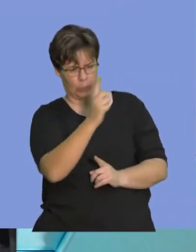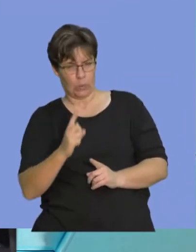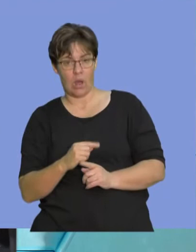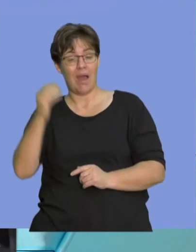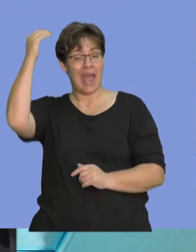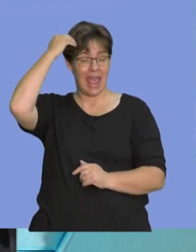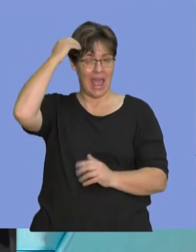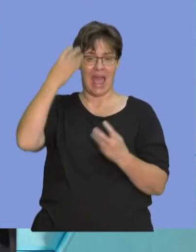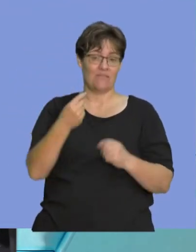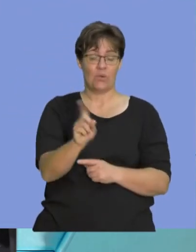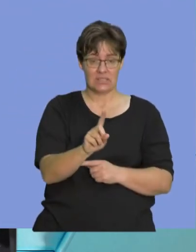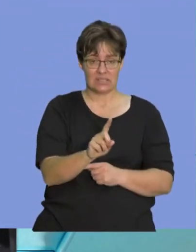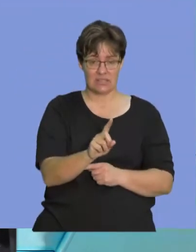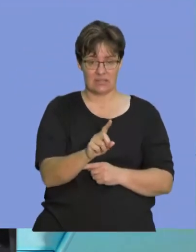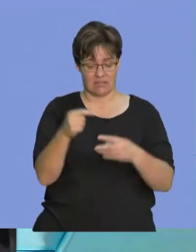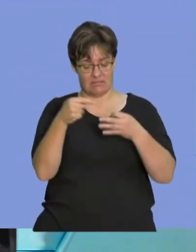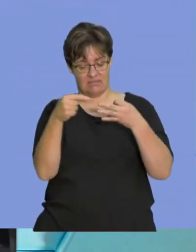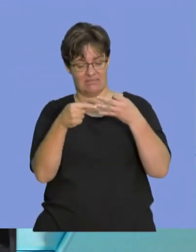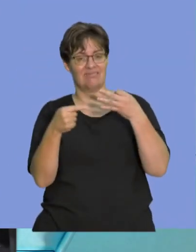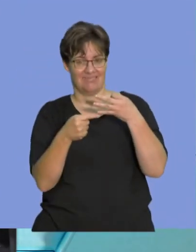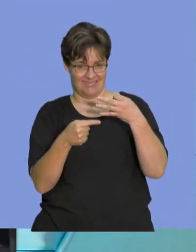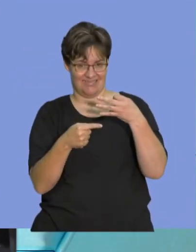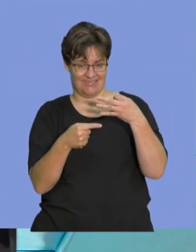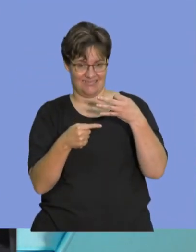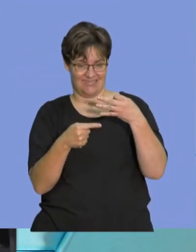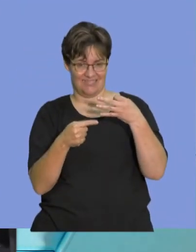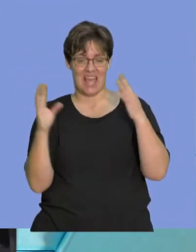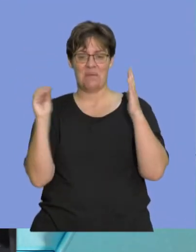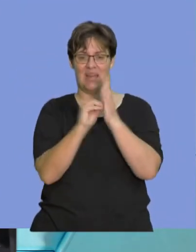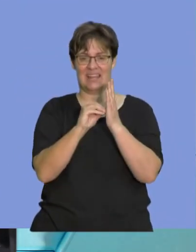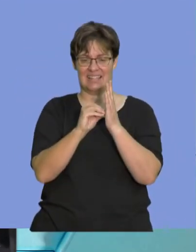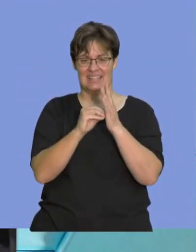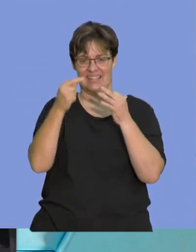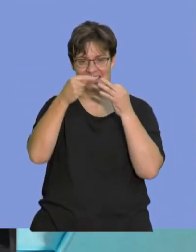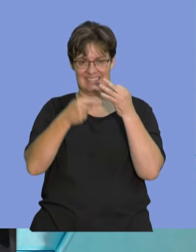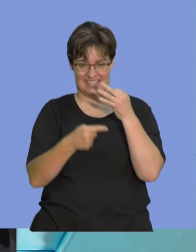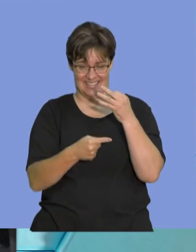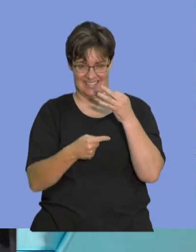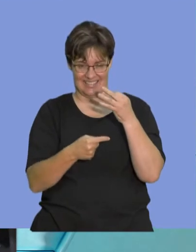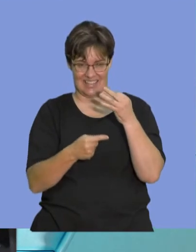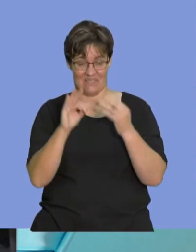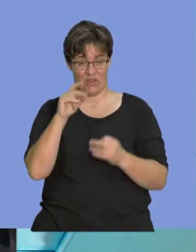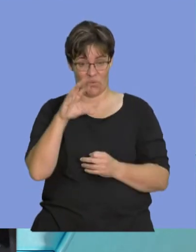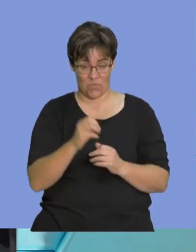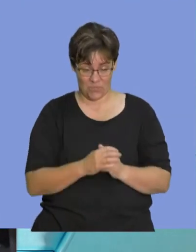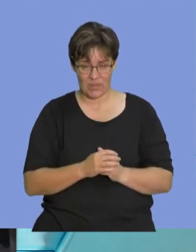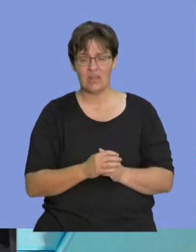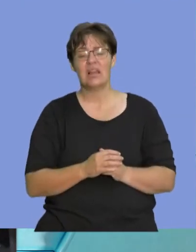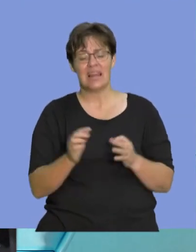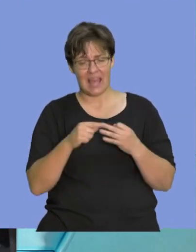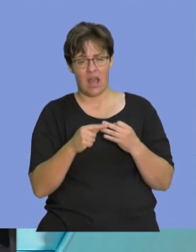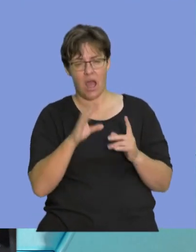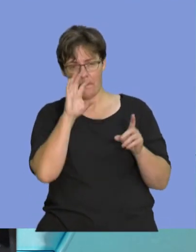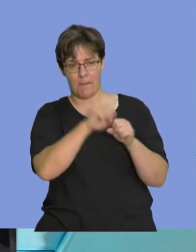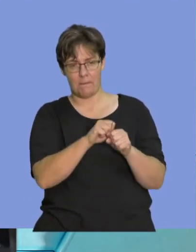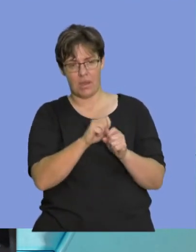they have in their heads they've got these three ferromagnetic elements. So the reason why, as they move,